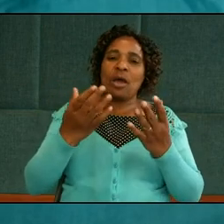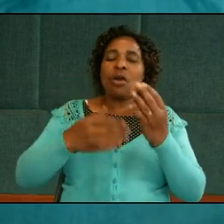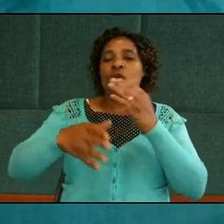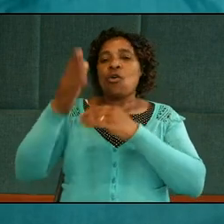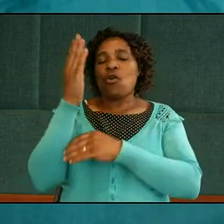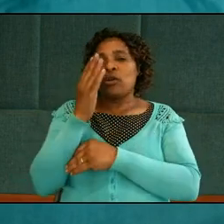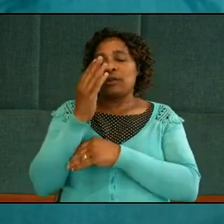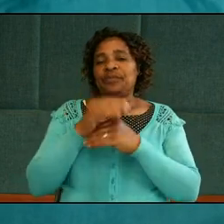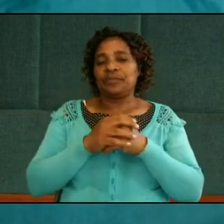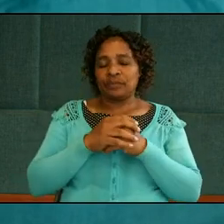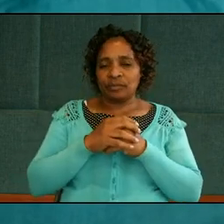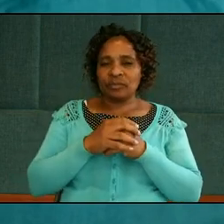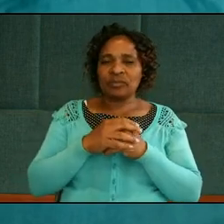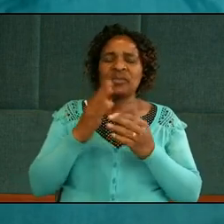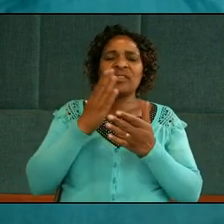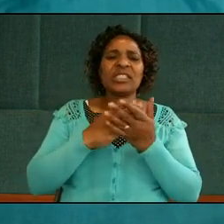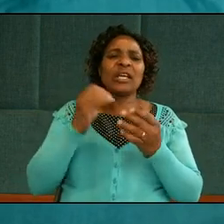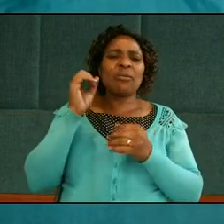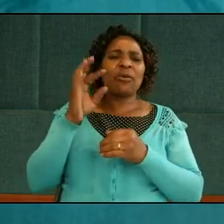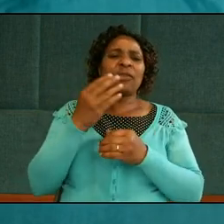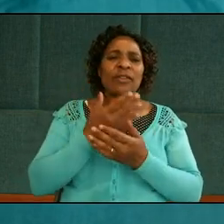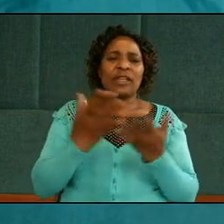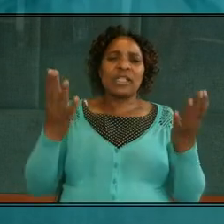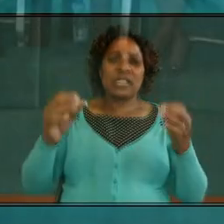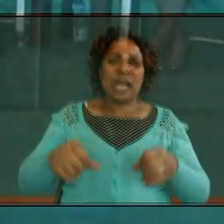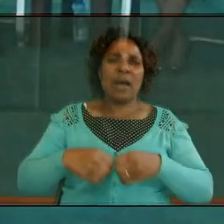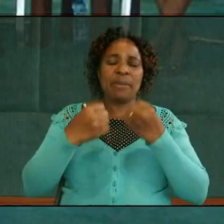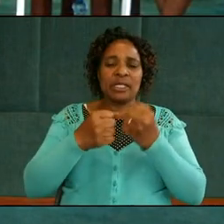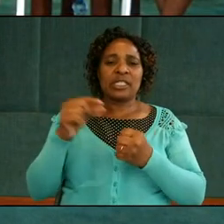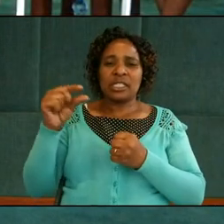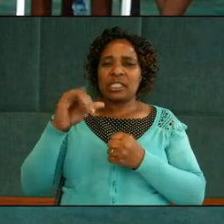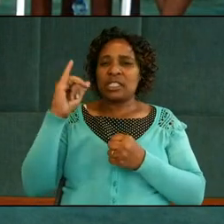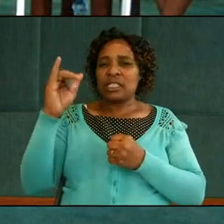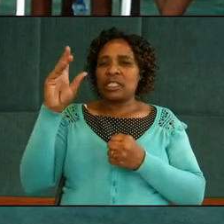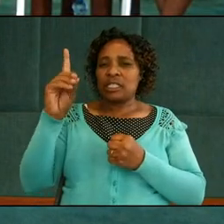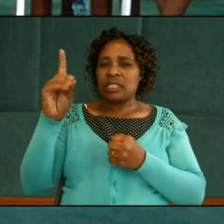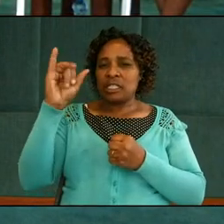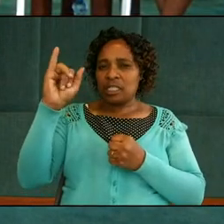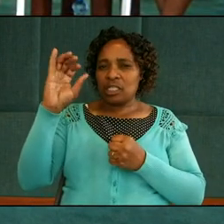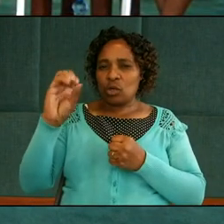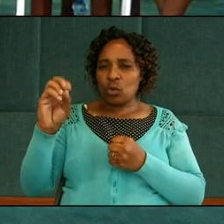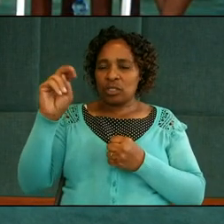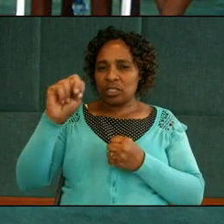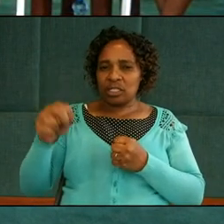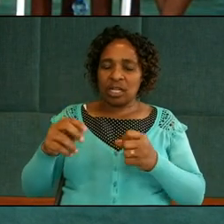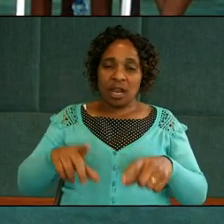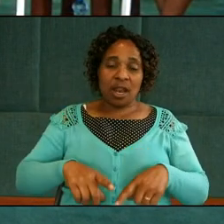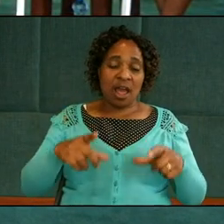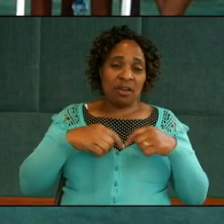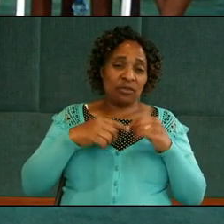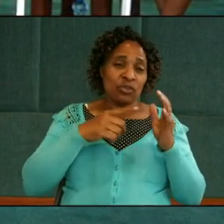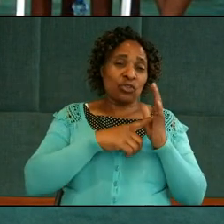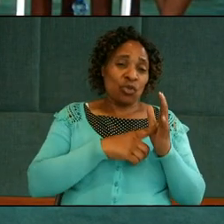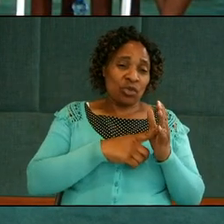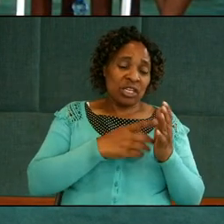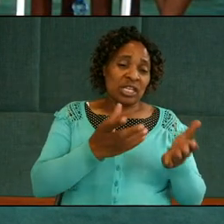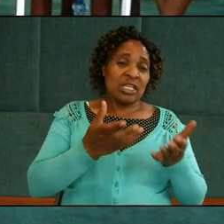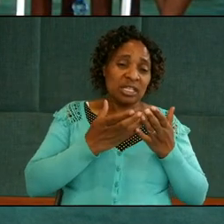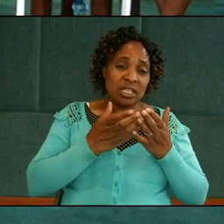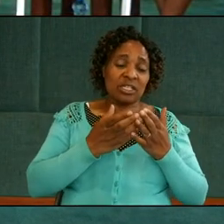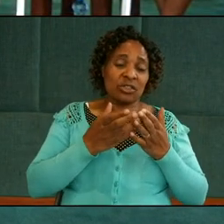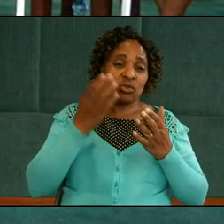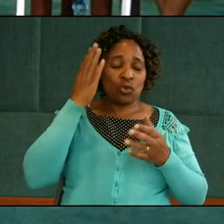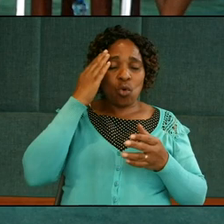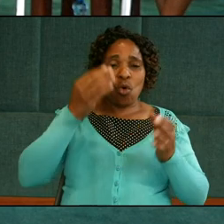with us some of the things that were happening in Gideon's life that shows us that he needed to know God's will